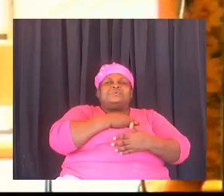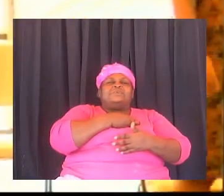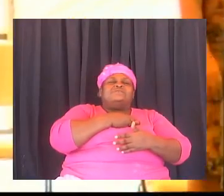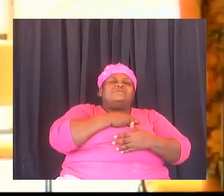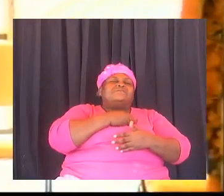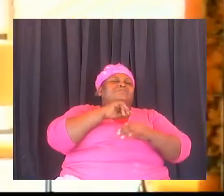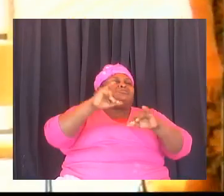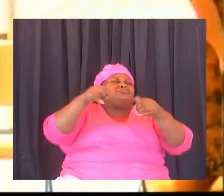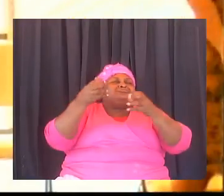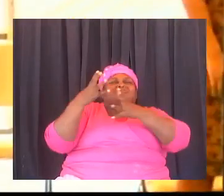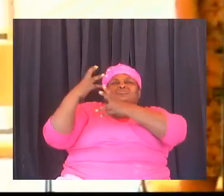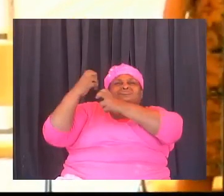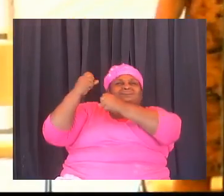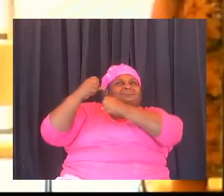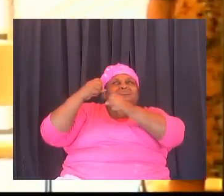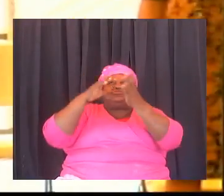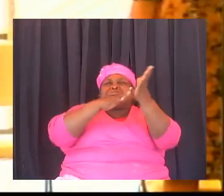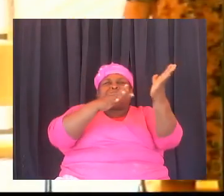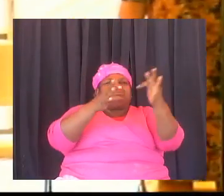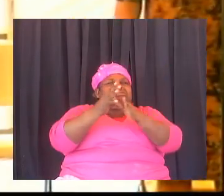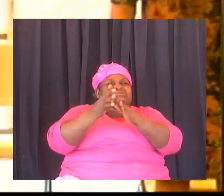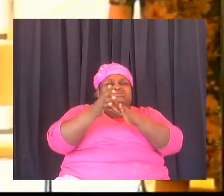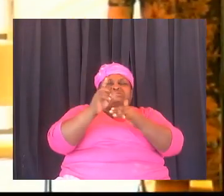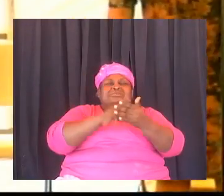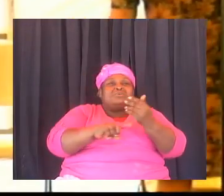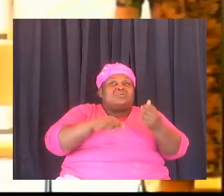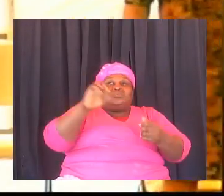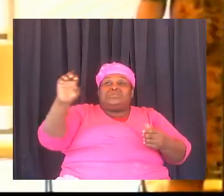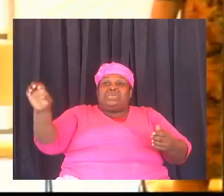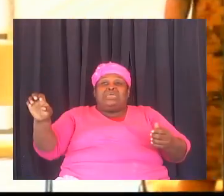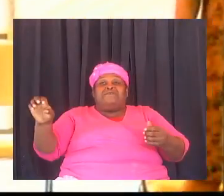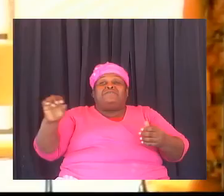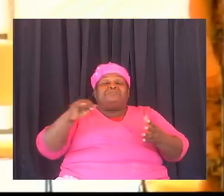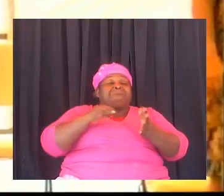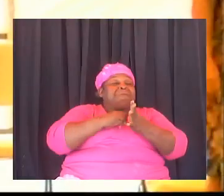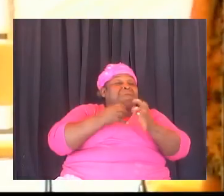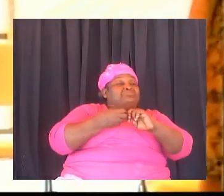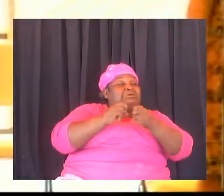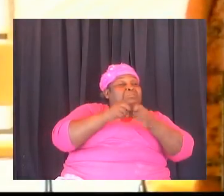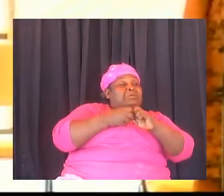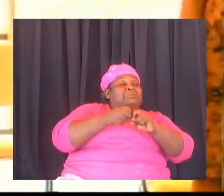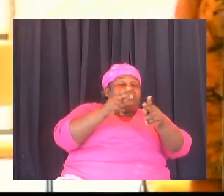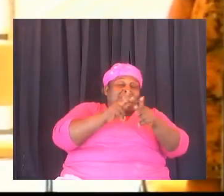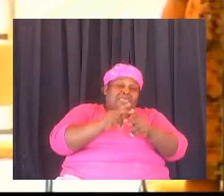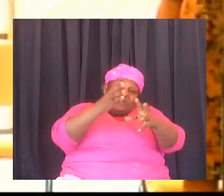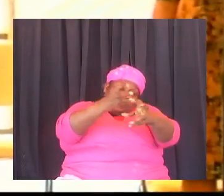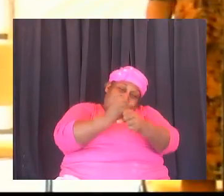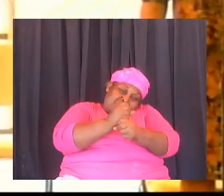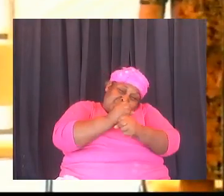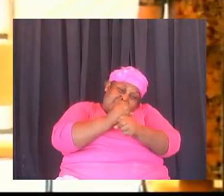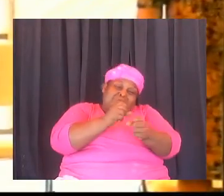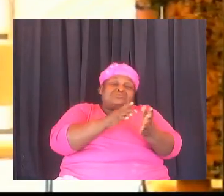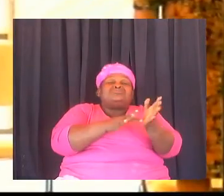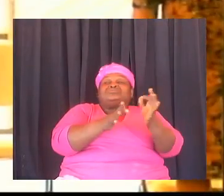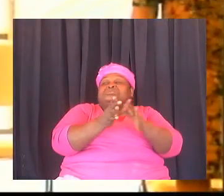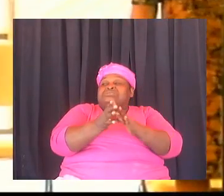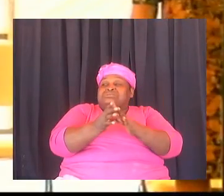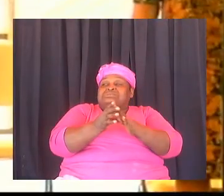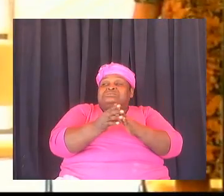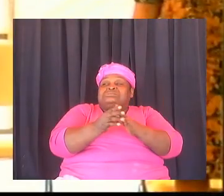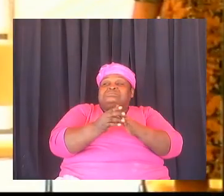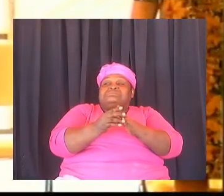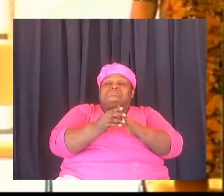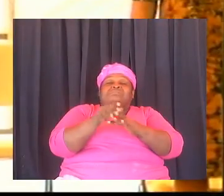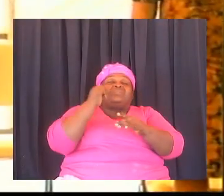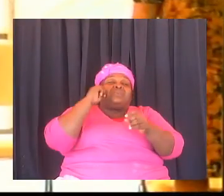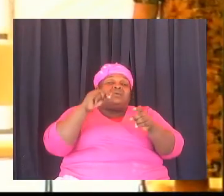And I encourage us, whatever it is, you keep holding on to Jesus and you keep pressing and you're going to make it. Sister